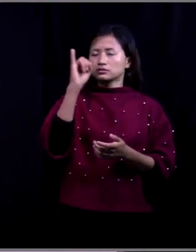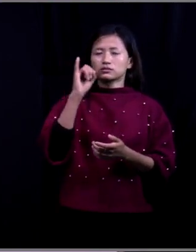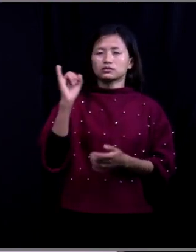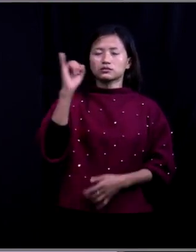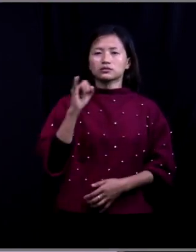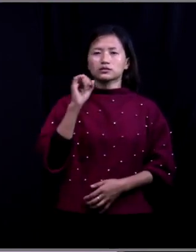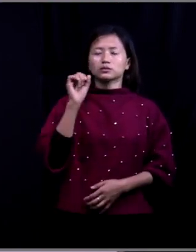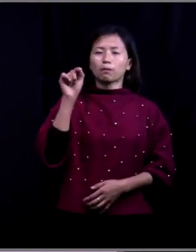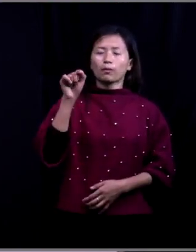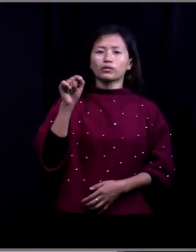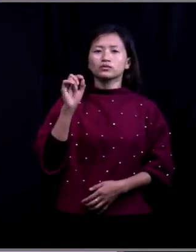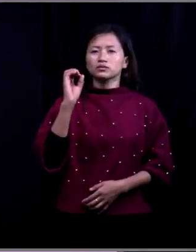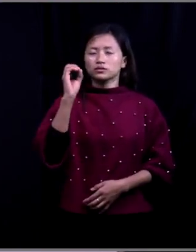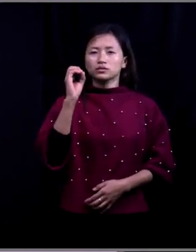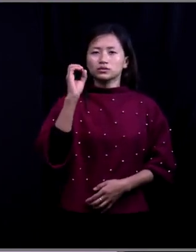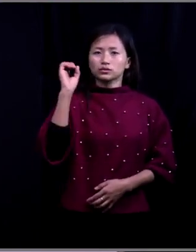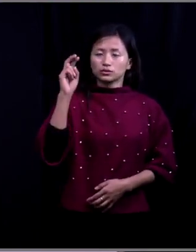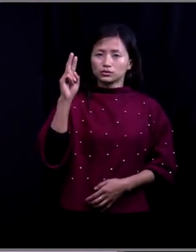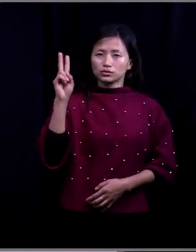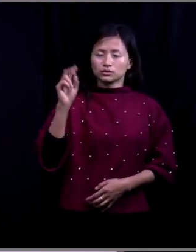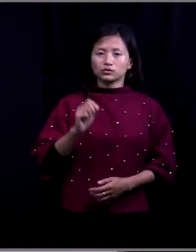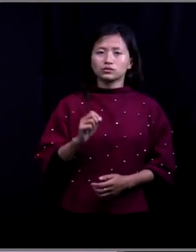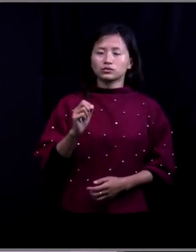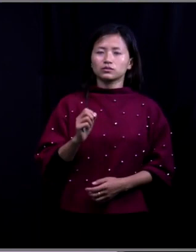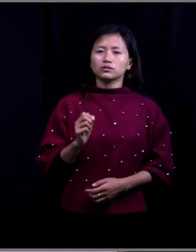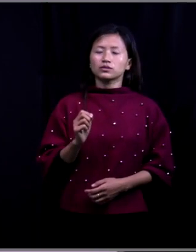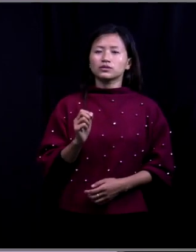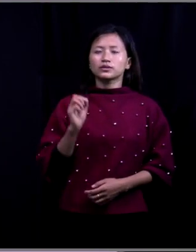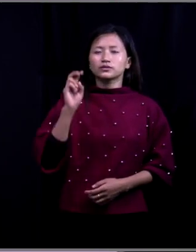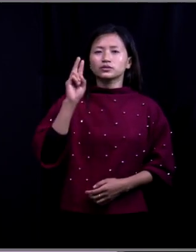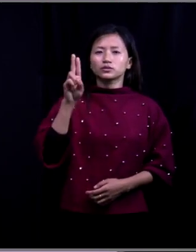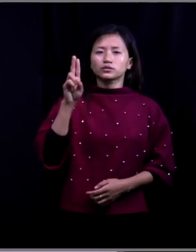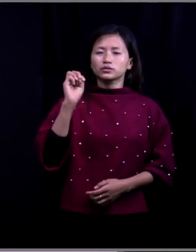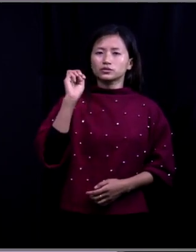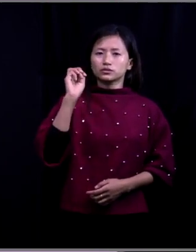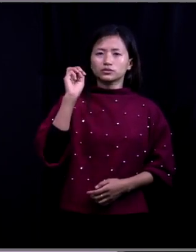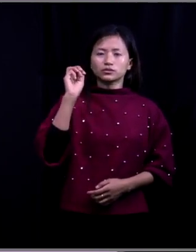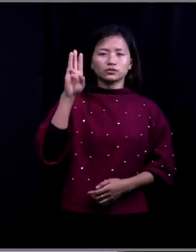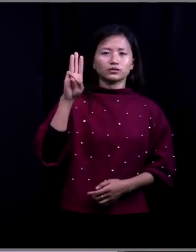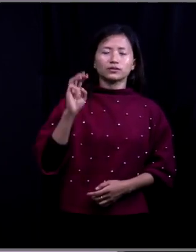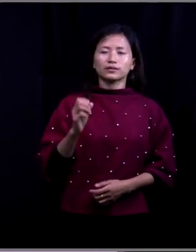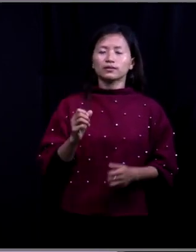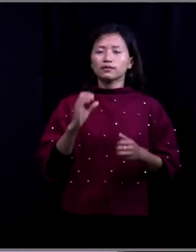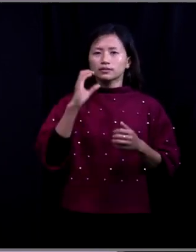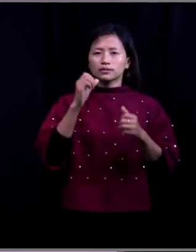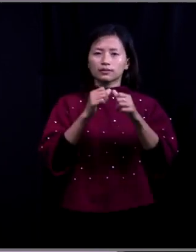6.022 into 10 to the power 23 atoms of carbon-12.